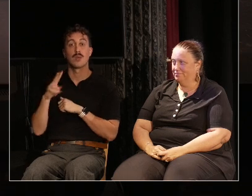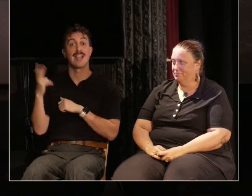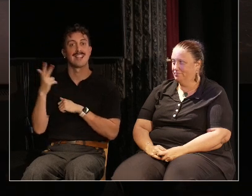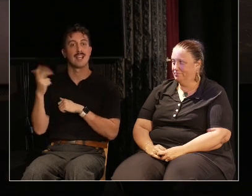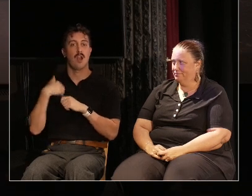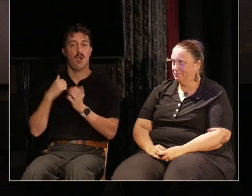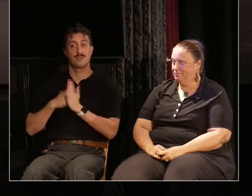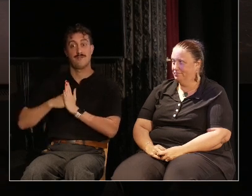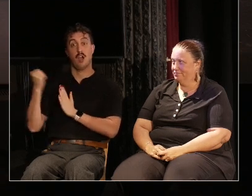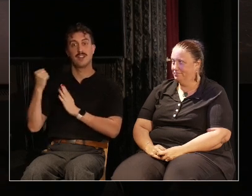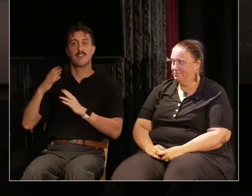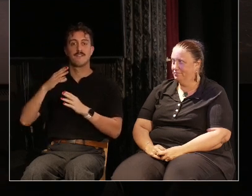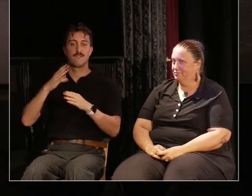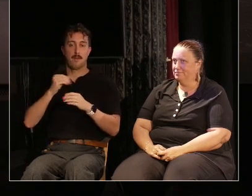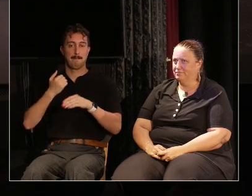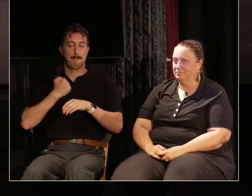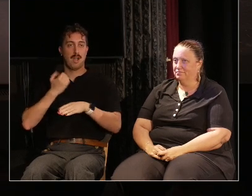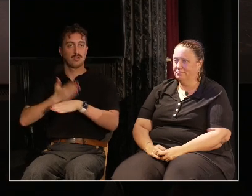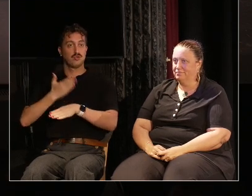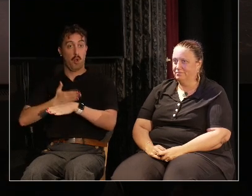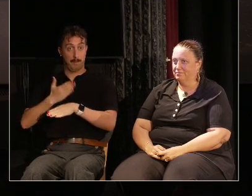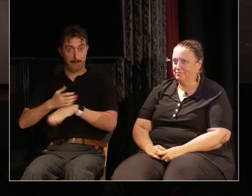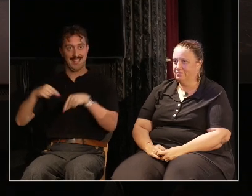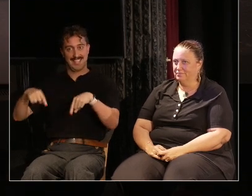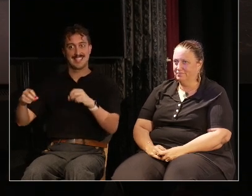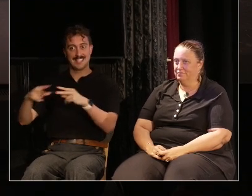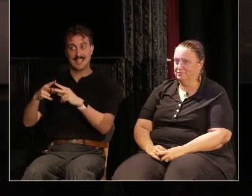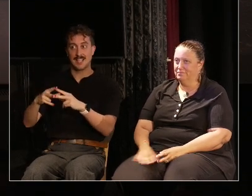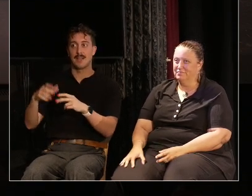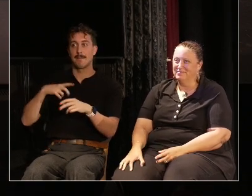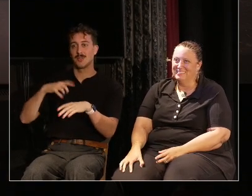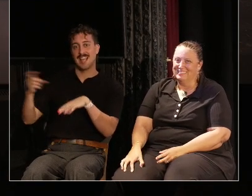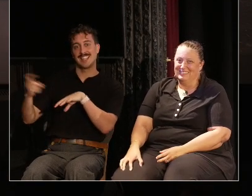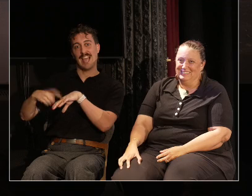school here in Sydney because I got engaged to Bronte, who is now my wife.